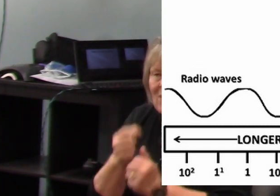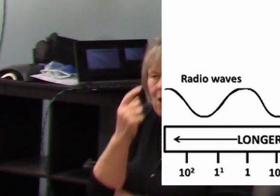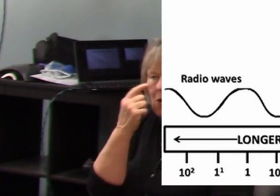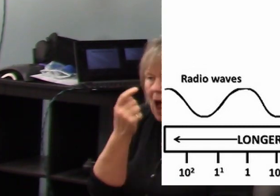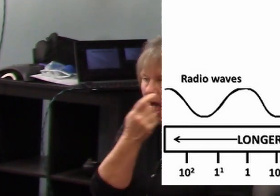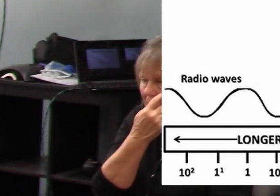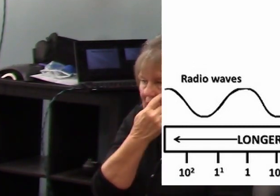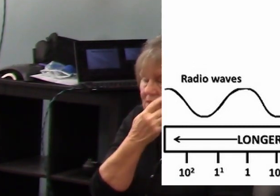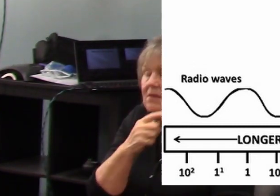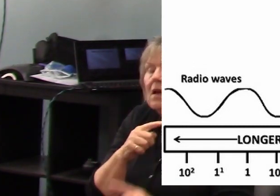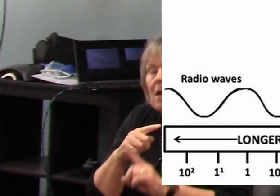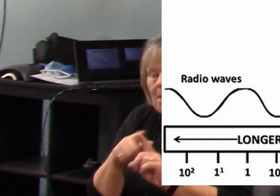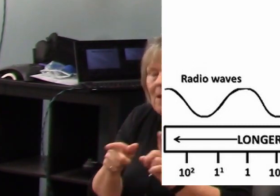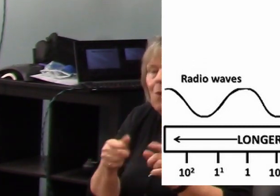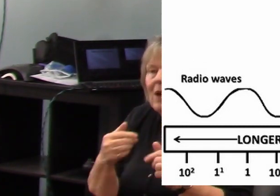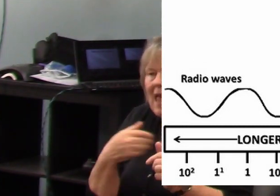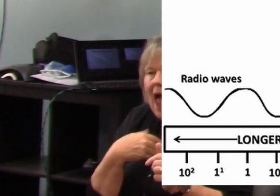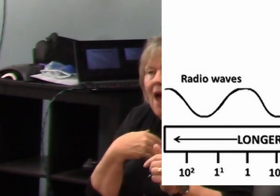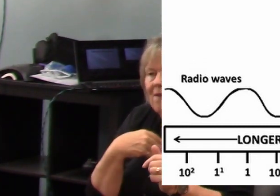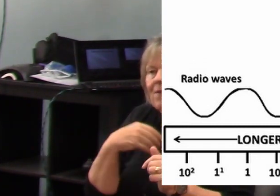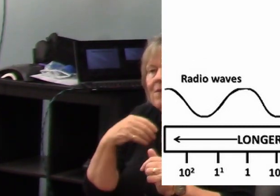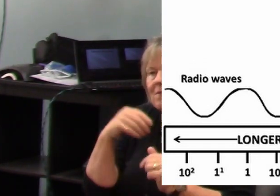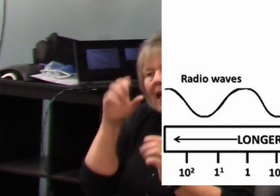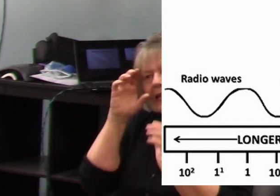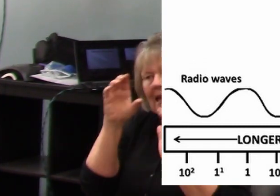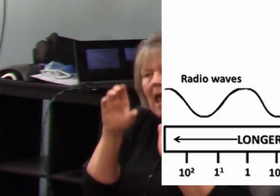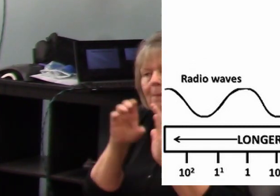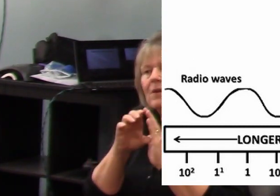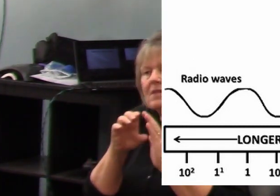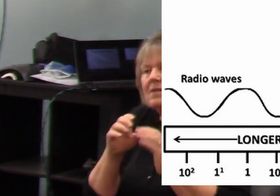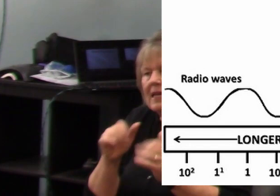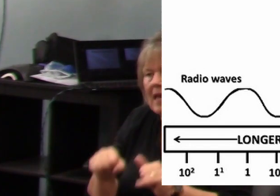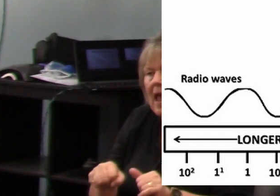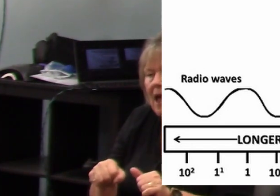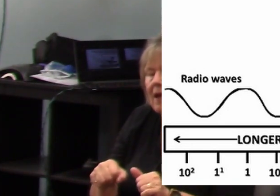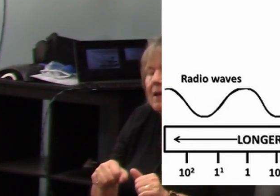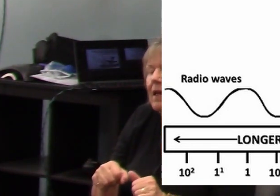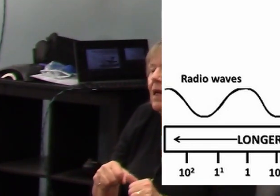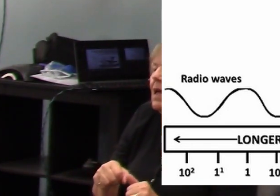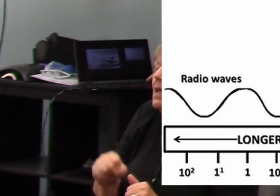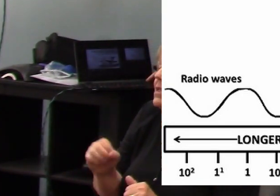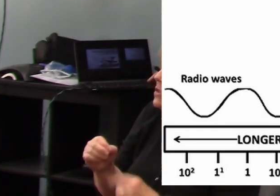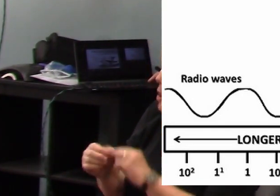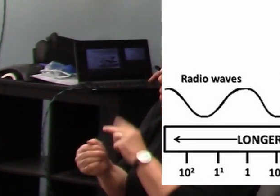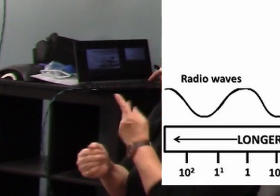that light wave. So what they saw, their giant antenna